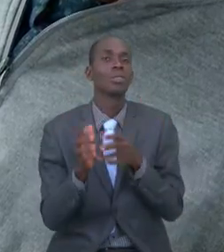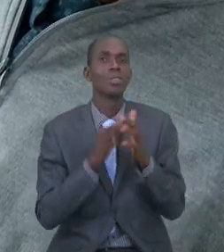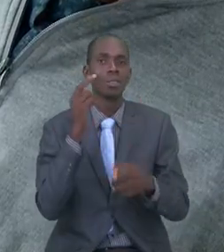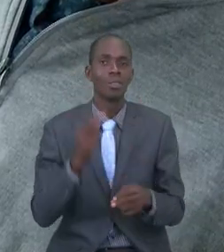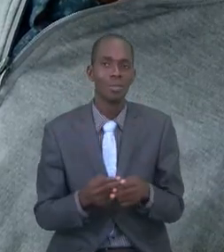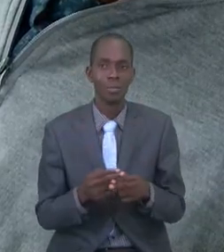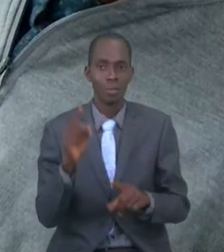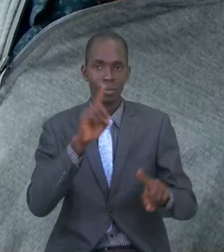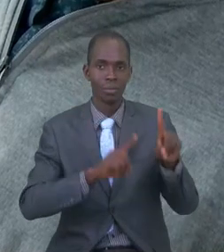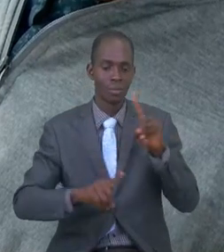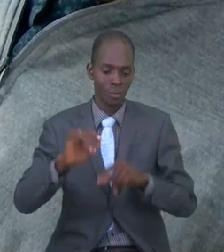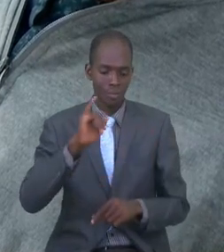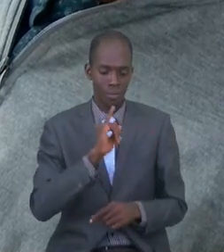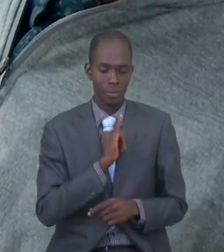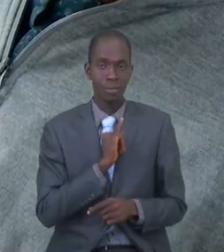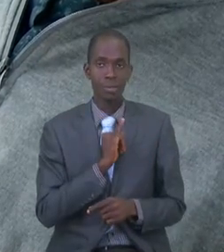Amen.